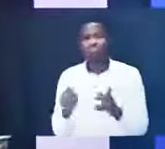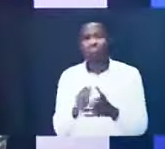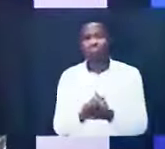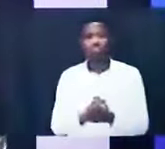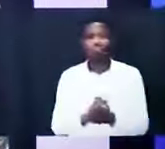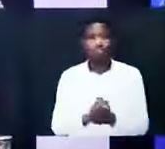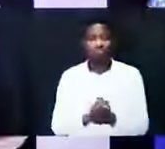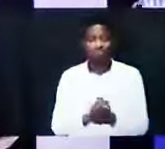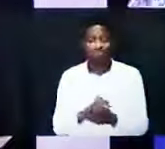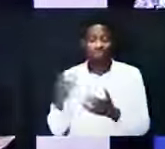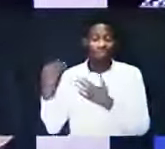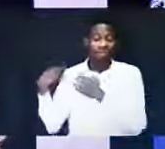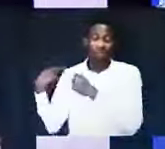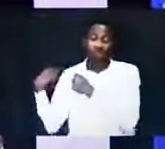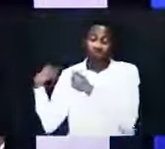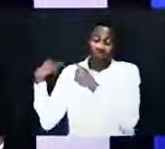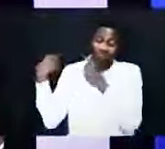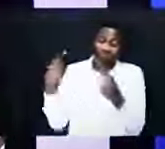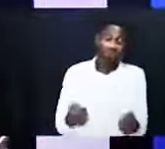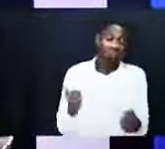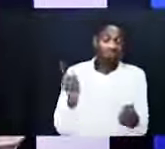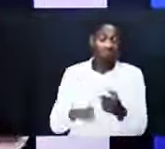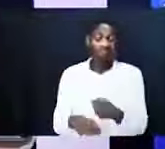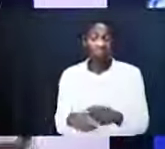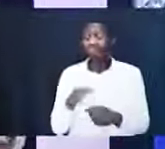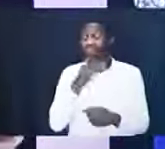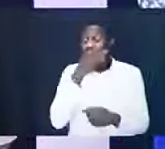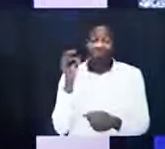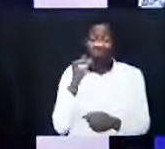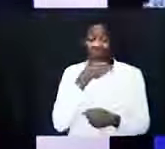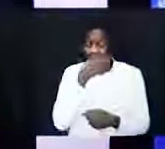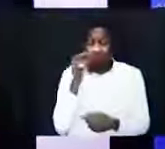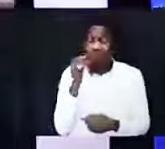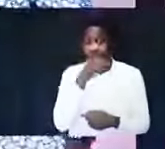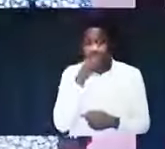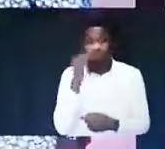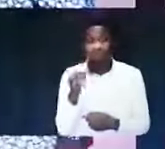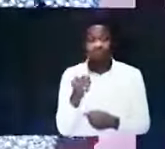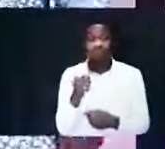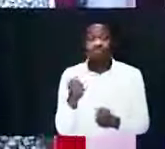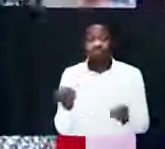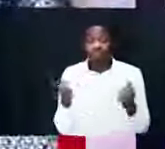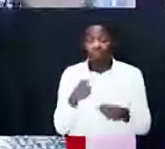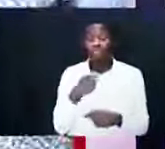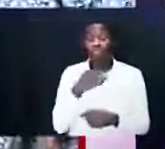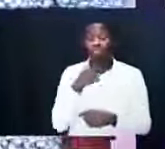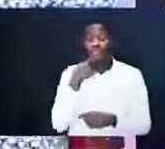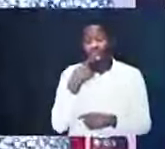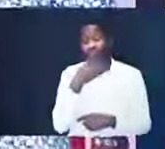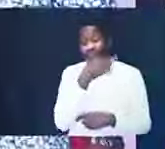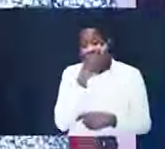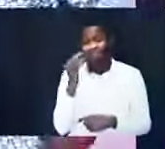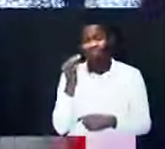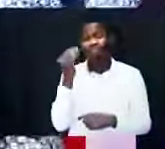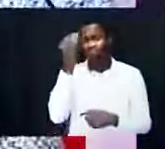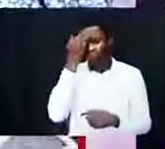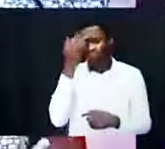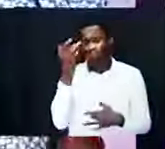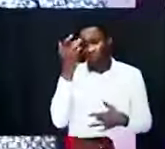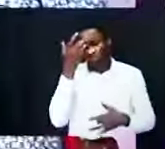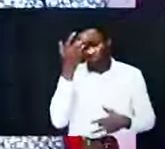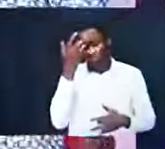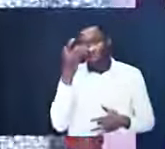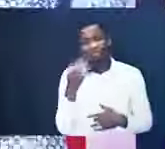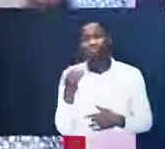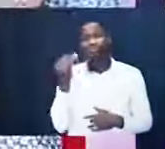From time immemorial, we have been fasting. And then when they say fast, and you know you are sick,